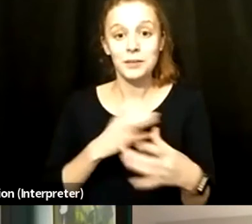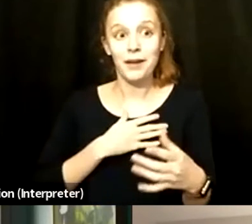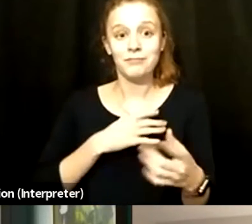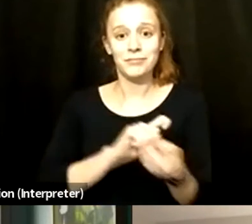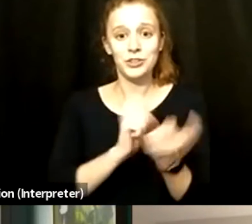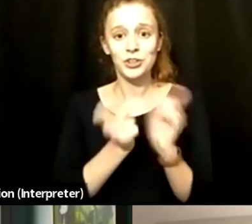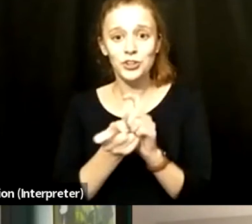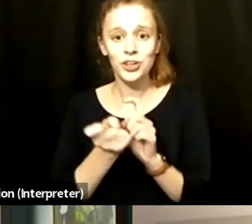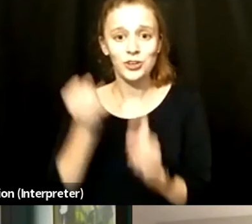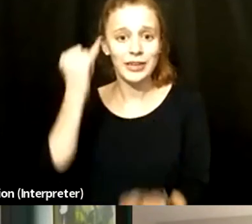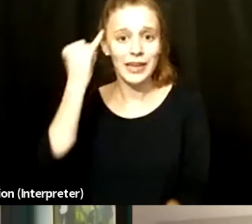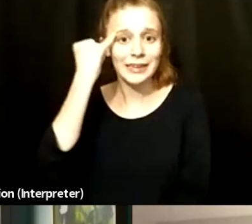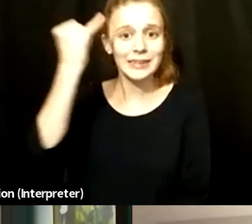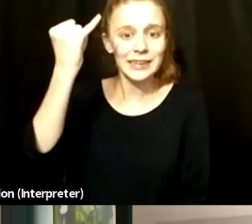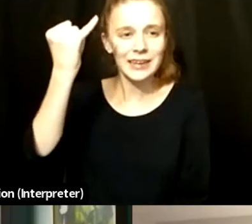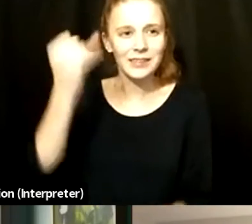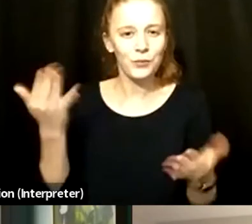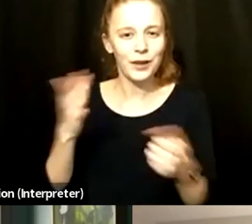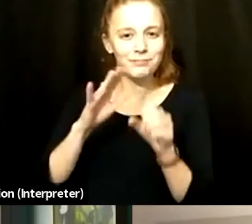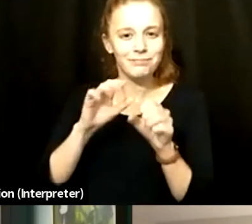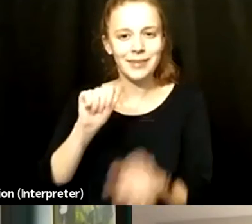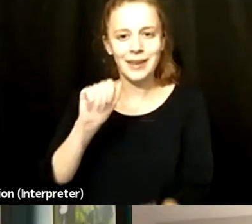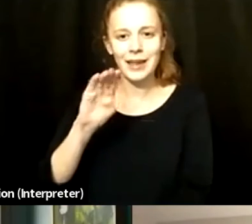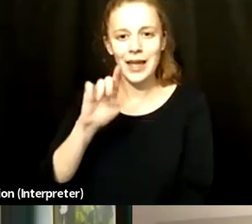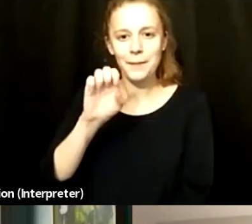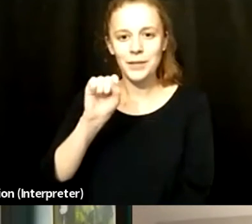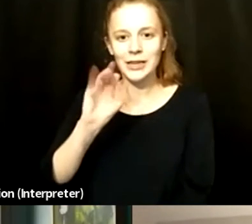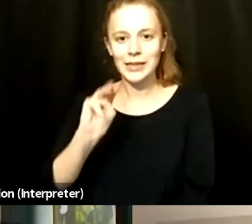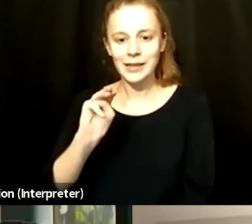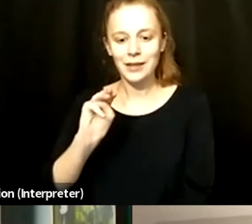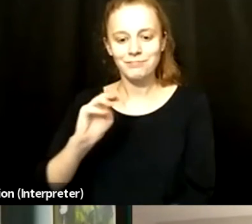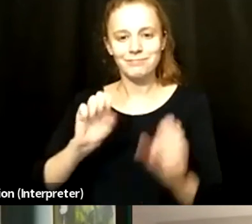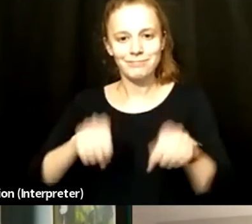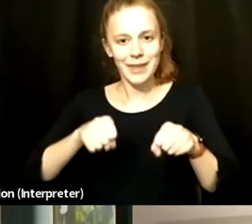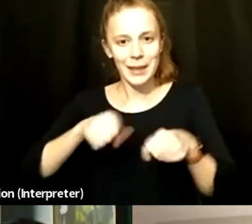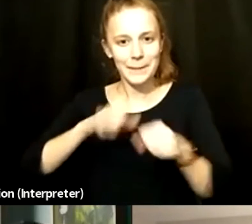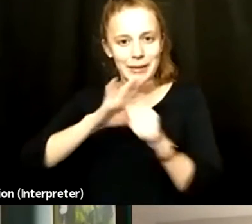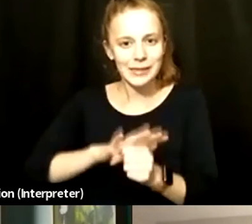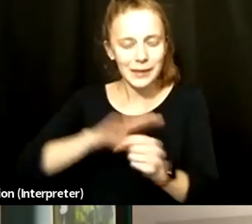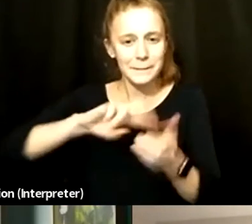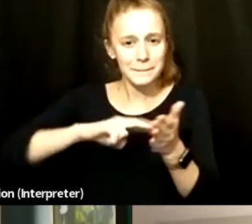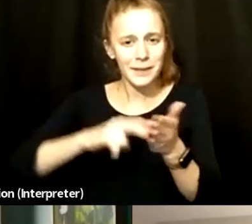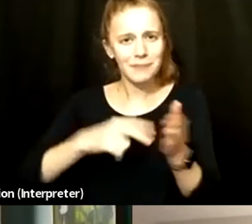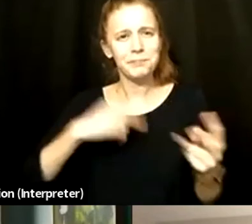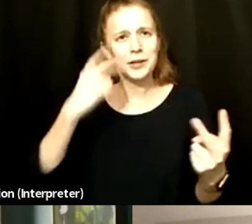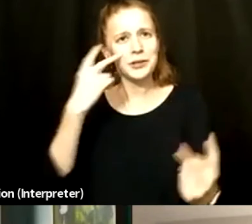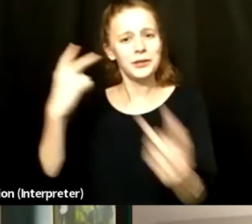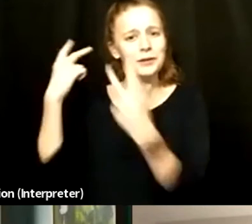about what ableism actually meant, I think, I do look back sometimes and think, oh man, like